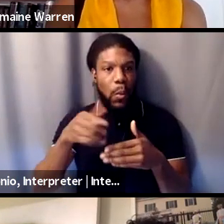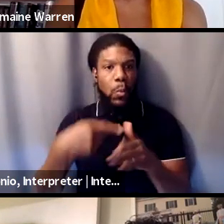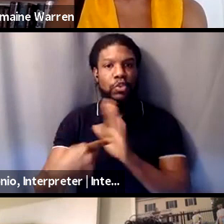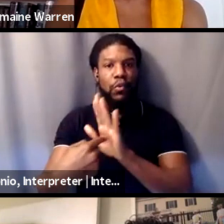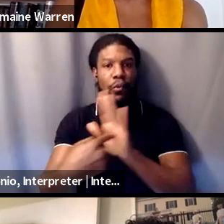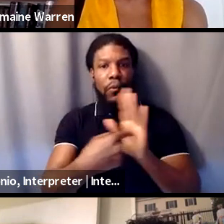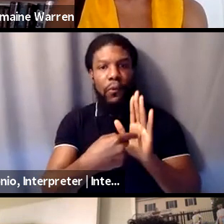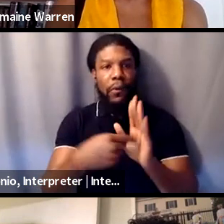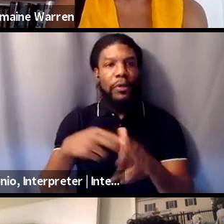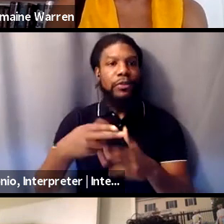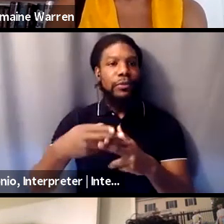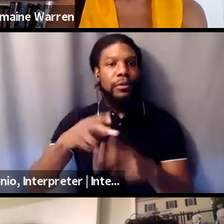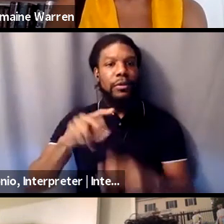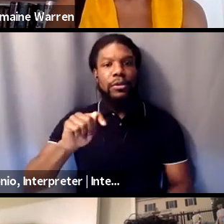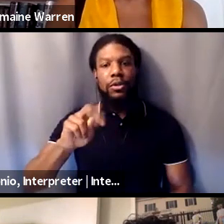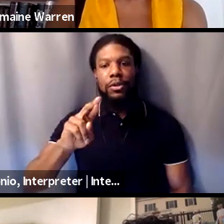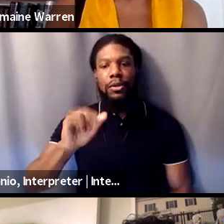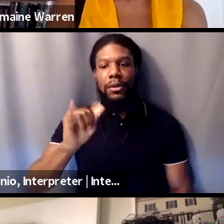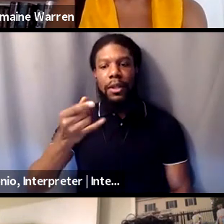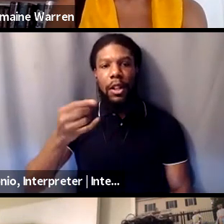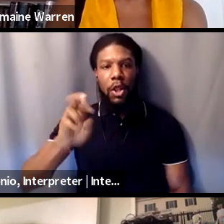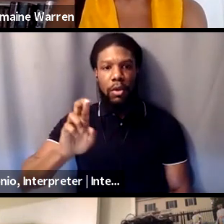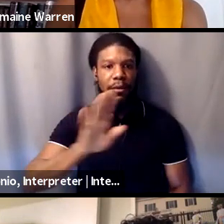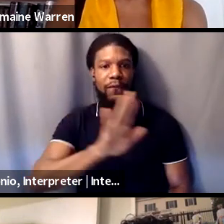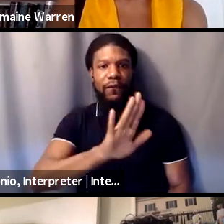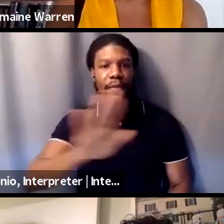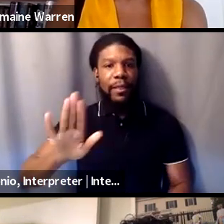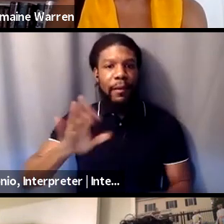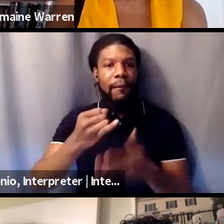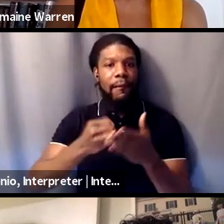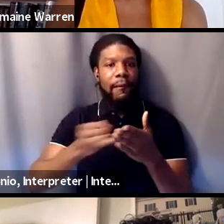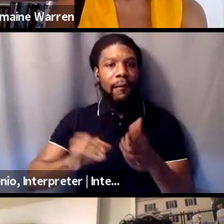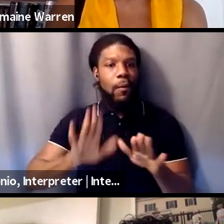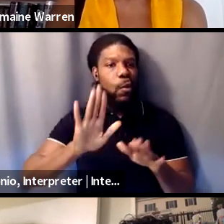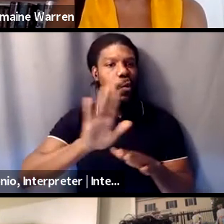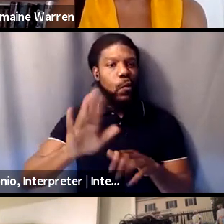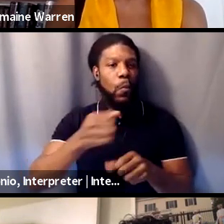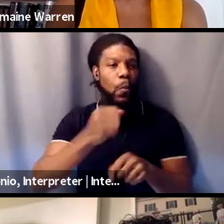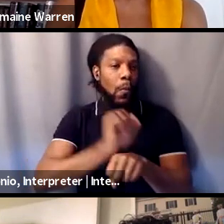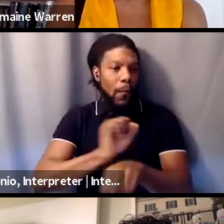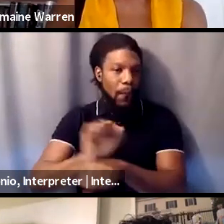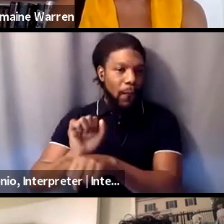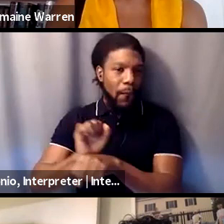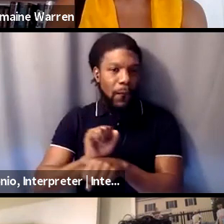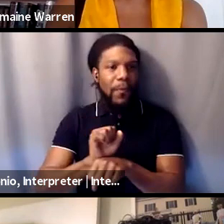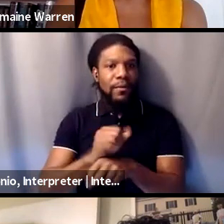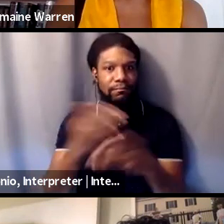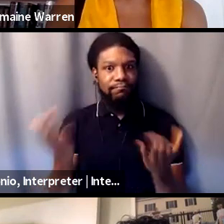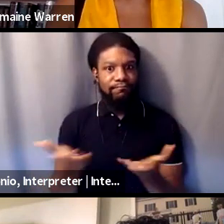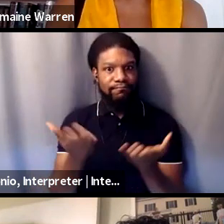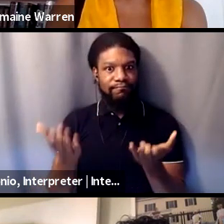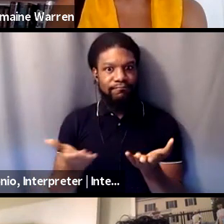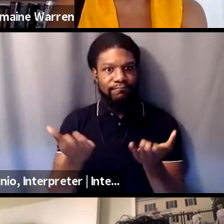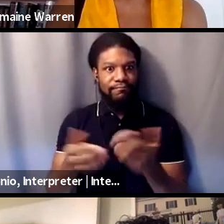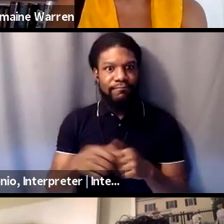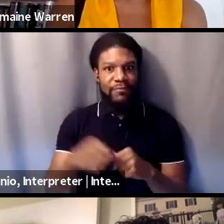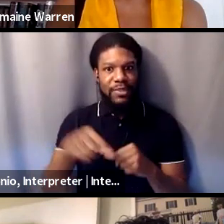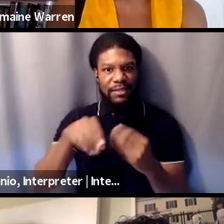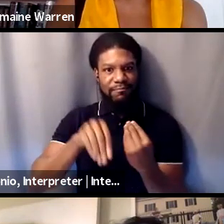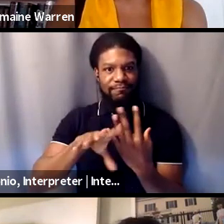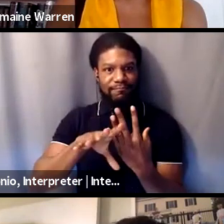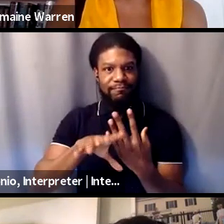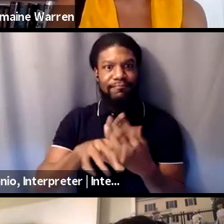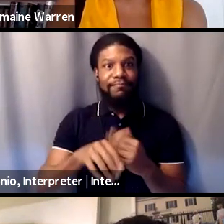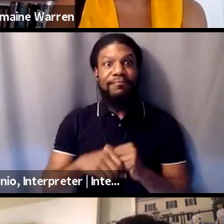we're in conversation with today. So here is it, and I